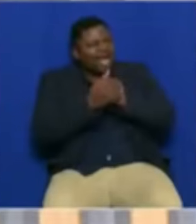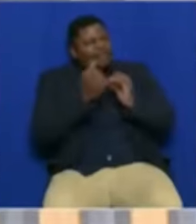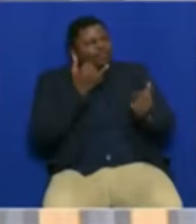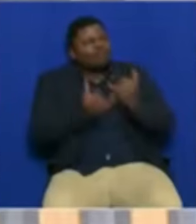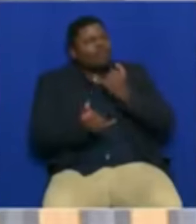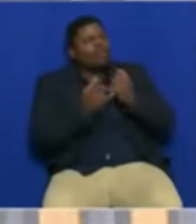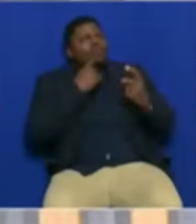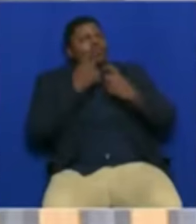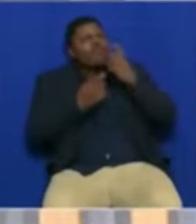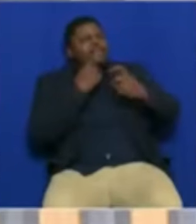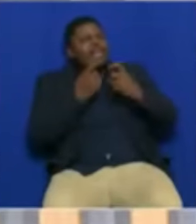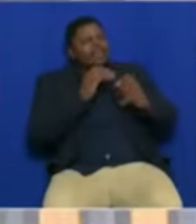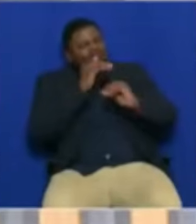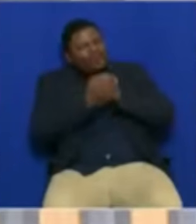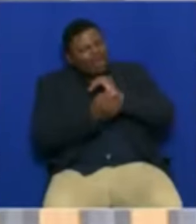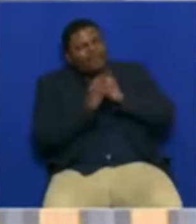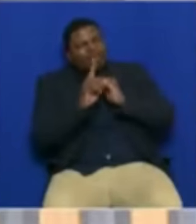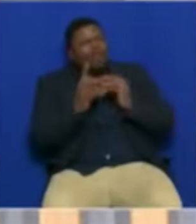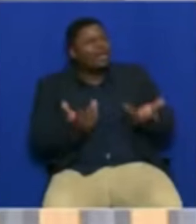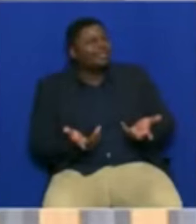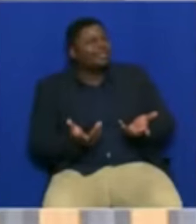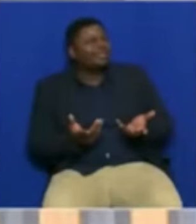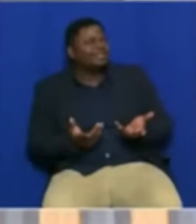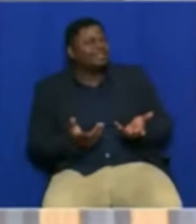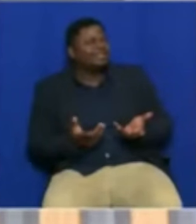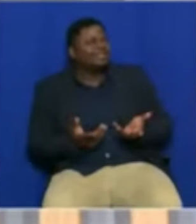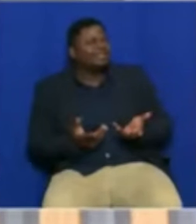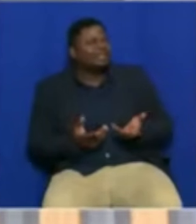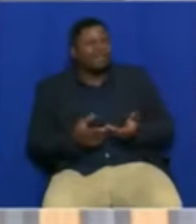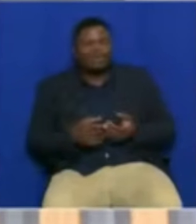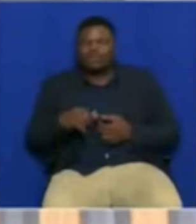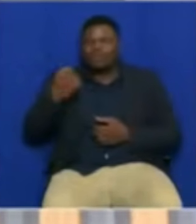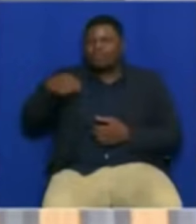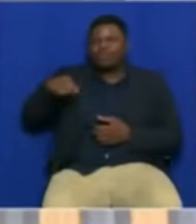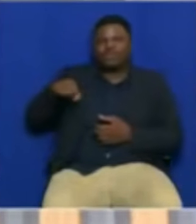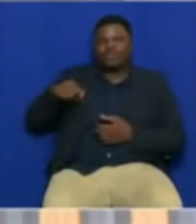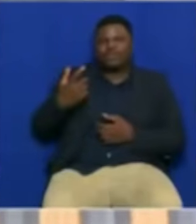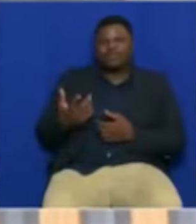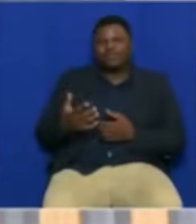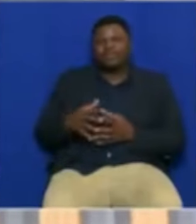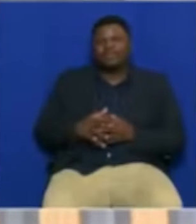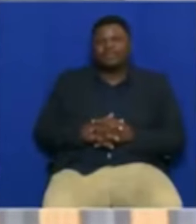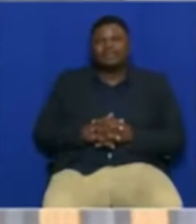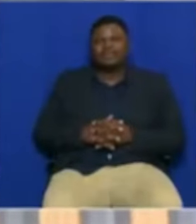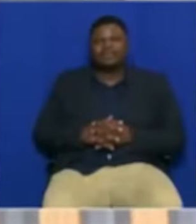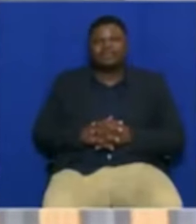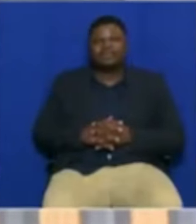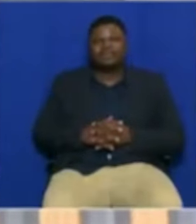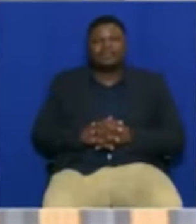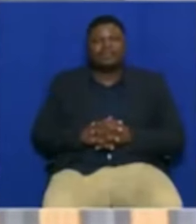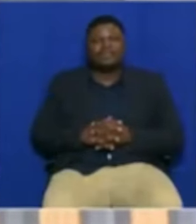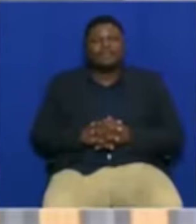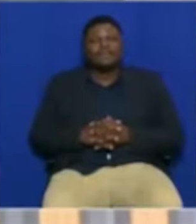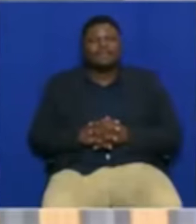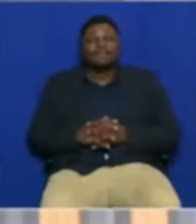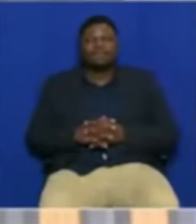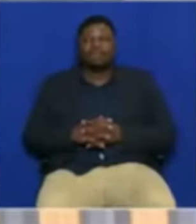now I'm with you there. So. You seem to be missing the substance of the complaint in